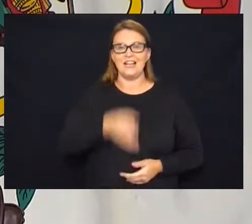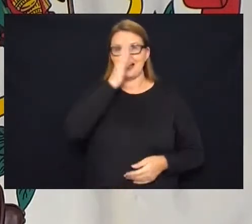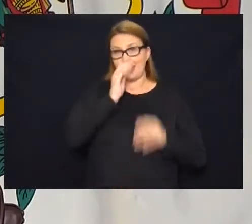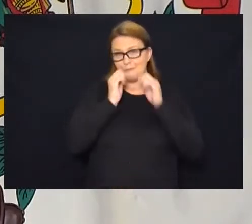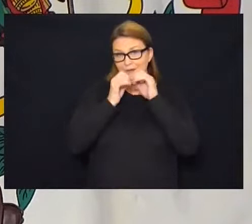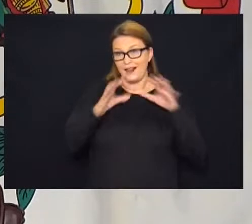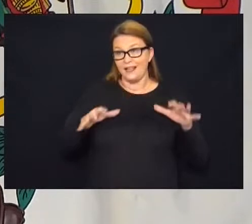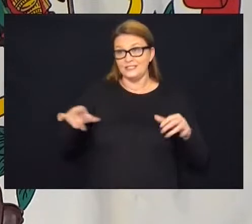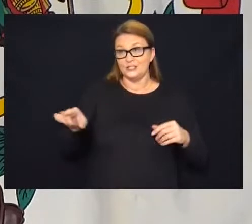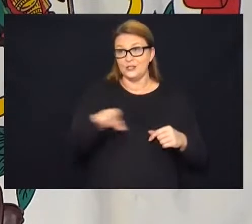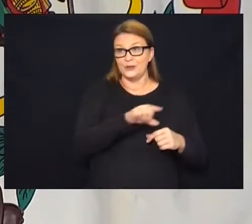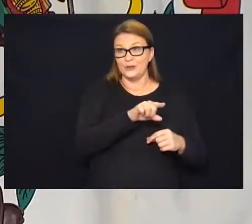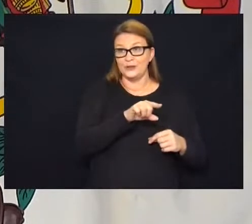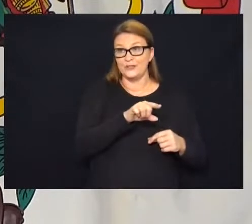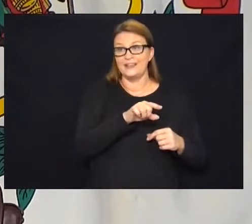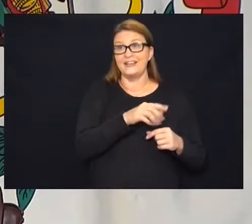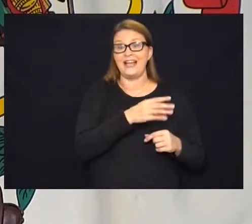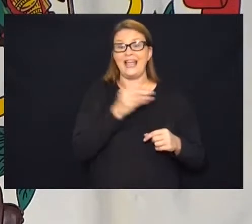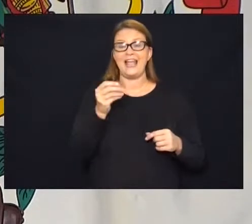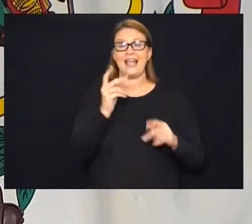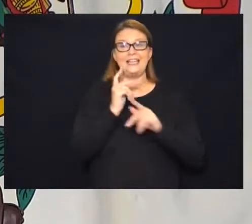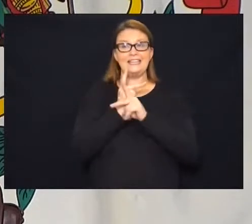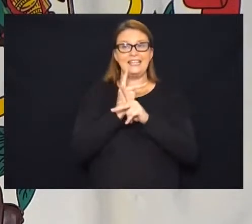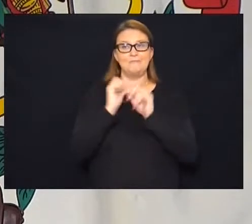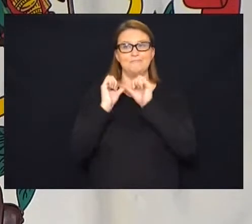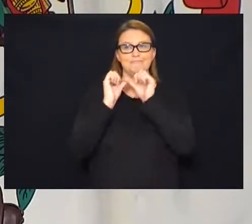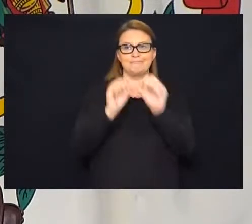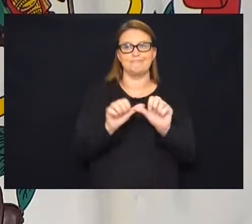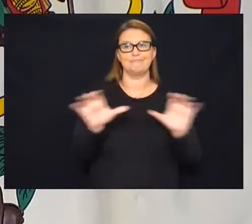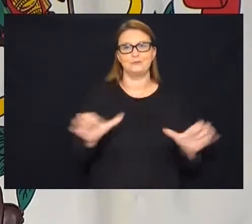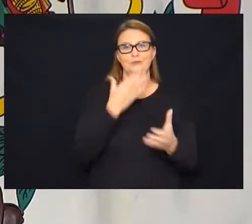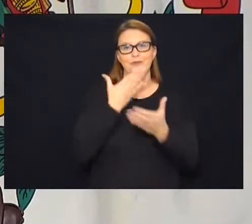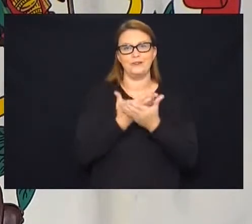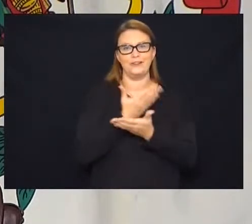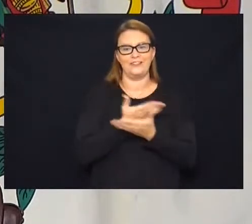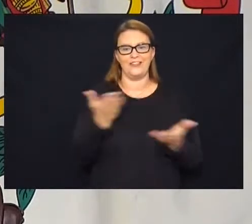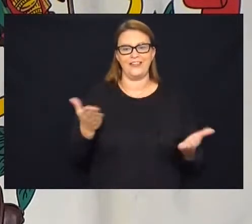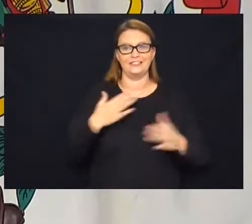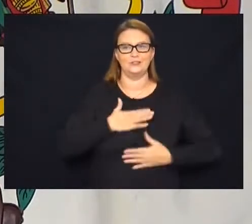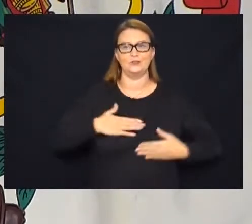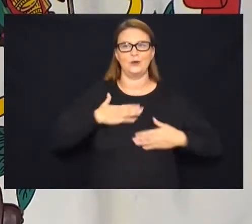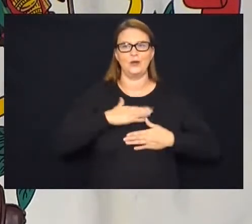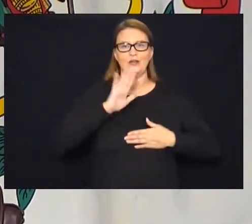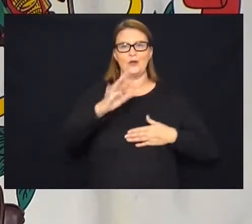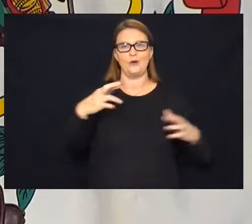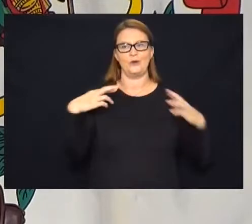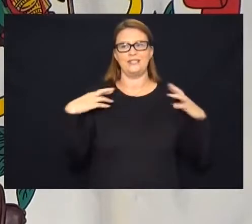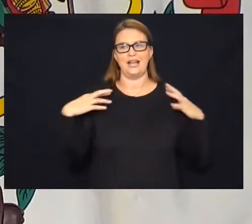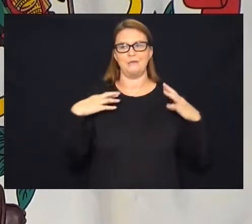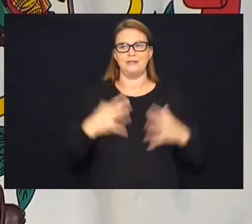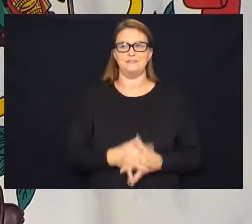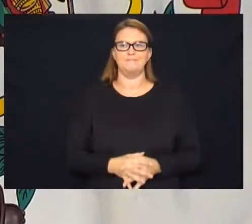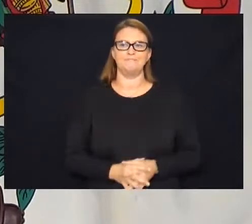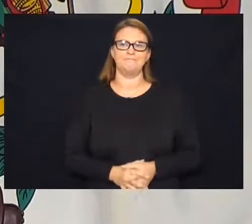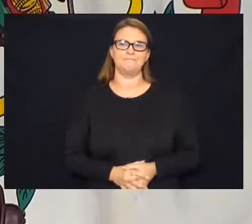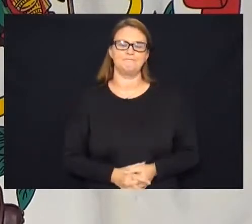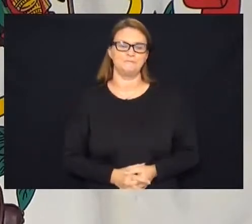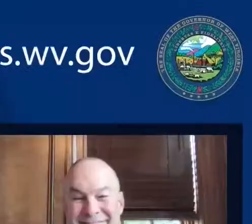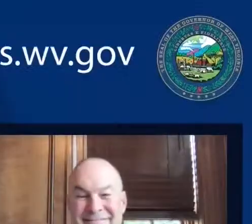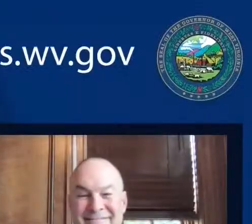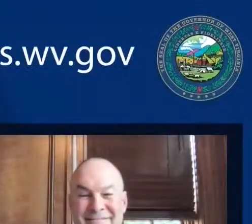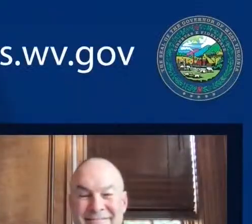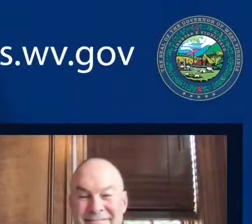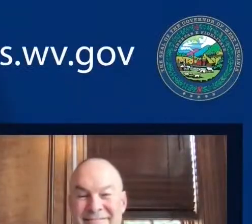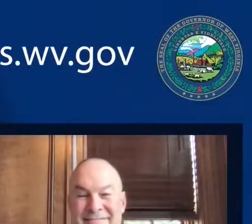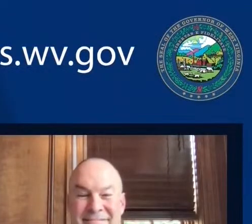bless, and just keep doing good stuff in life, and enjoy your retirement. But nevertheless, if our health team, maybe Dr.